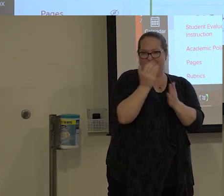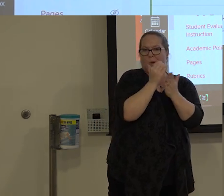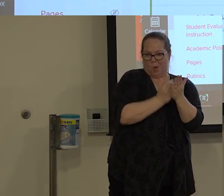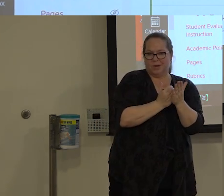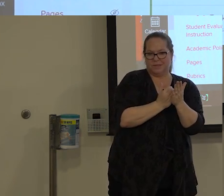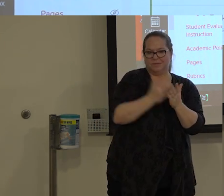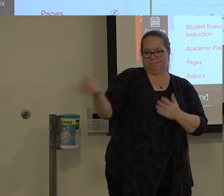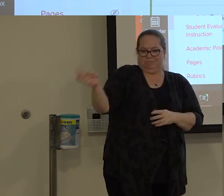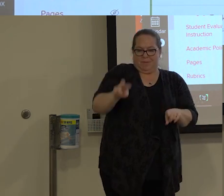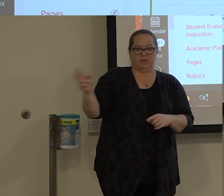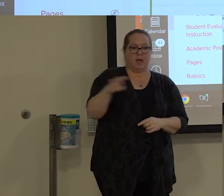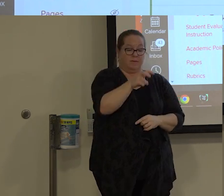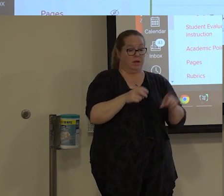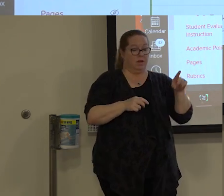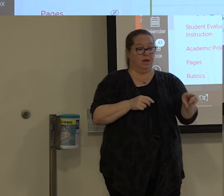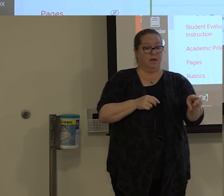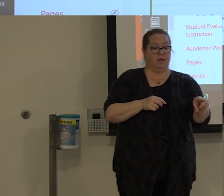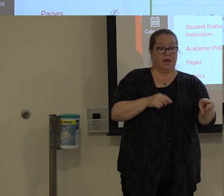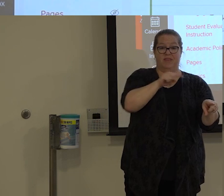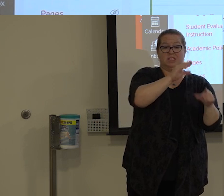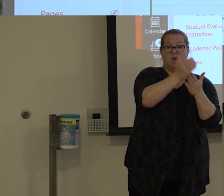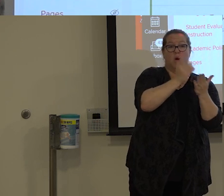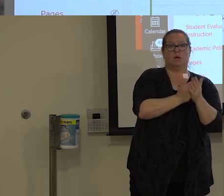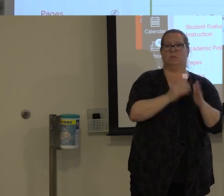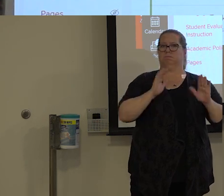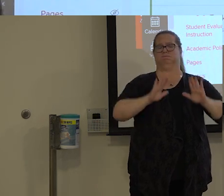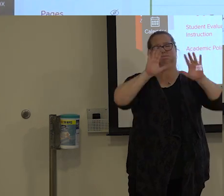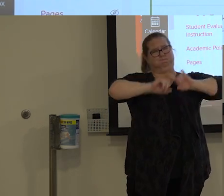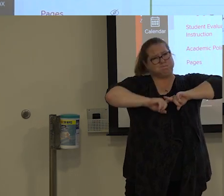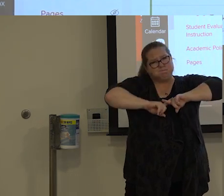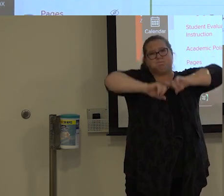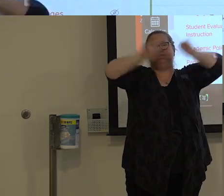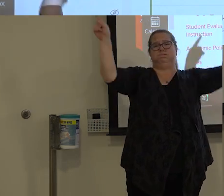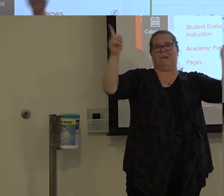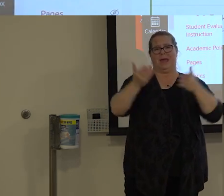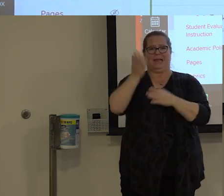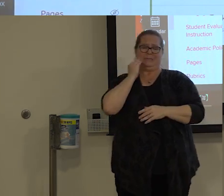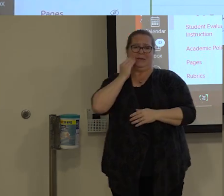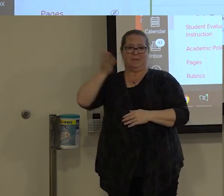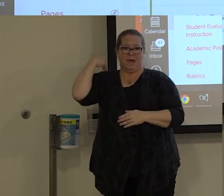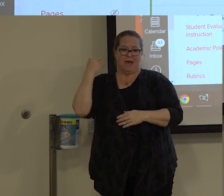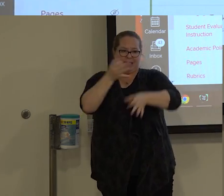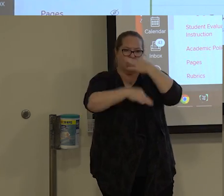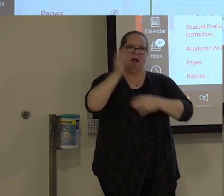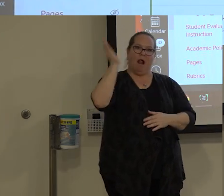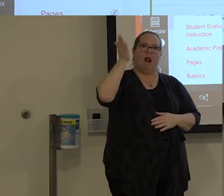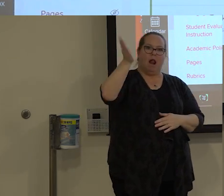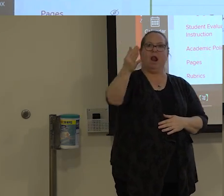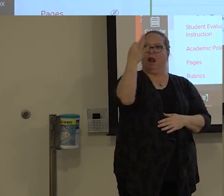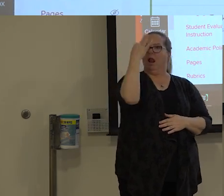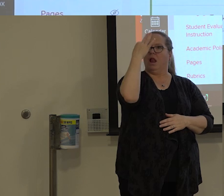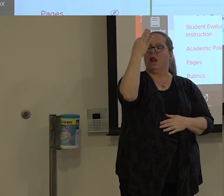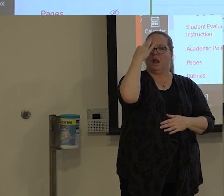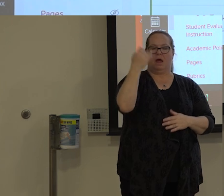when she transferred. And she says, "This course was exceptionally different to those I had taken in the past, as instead of being lectured on the material, you simply had